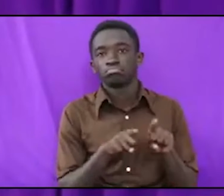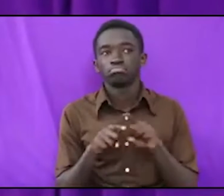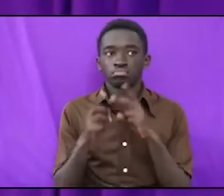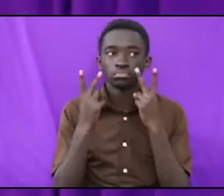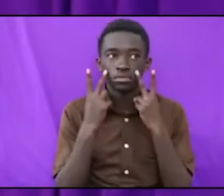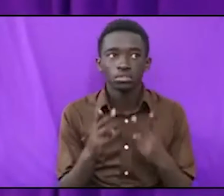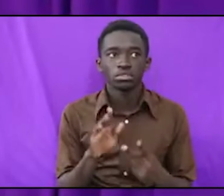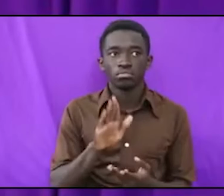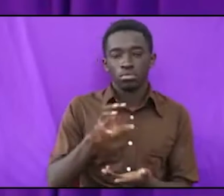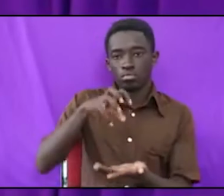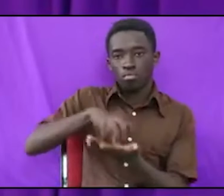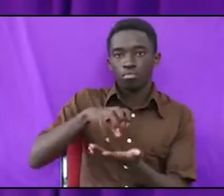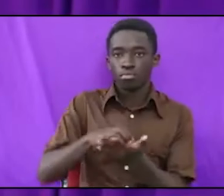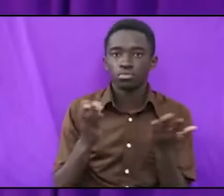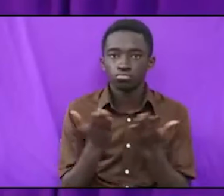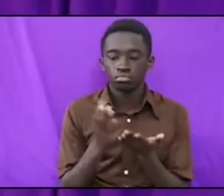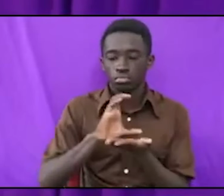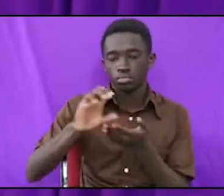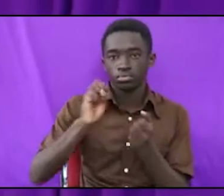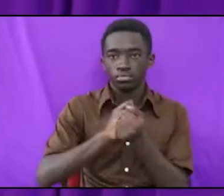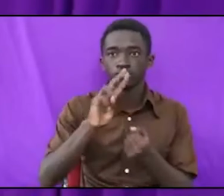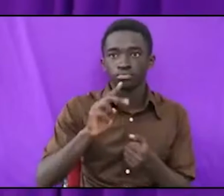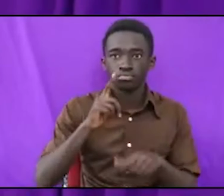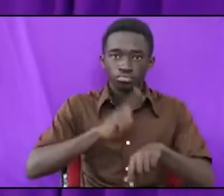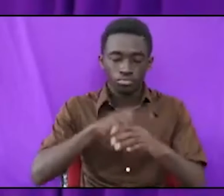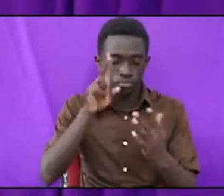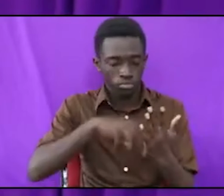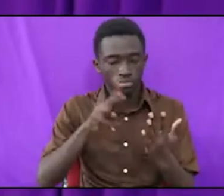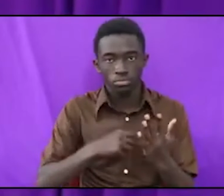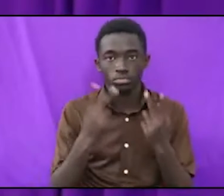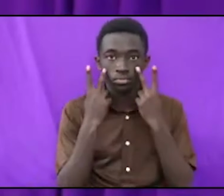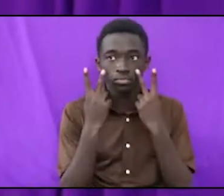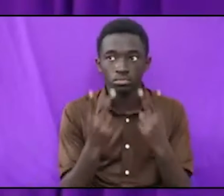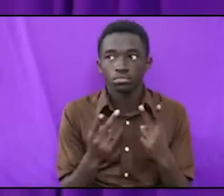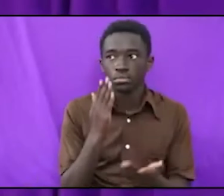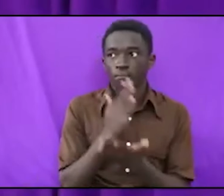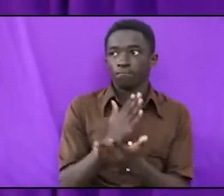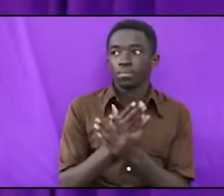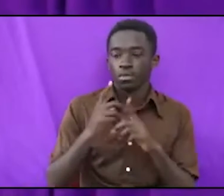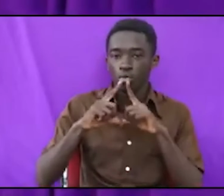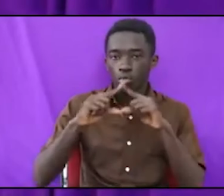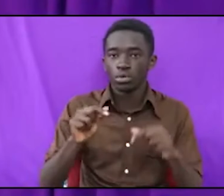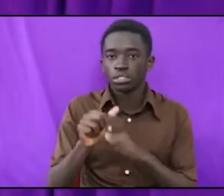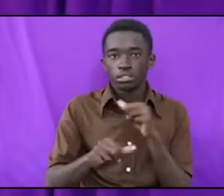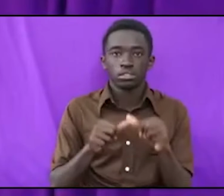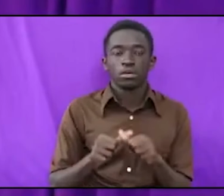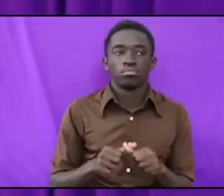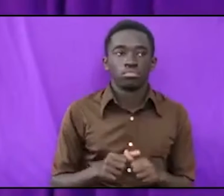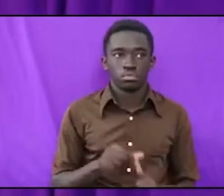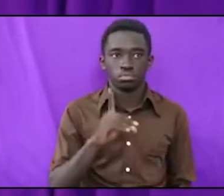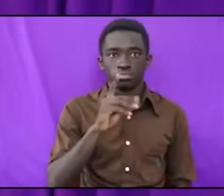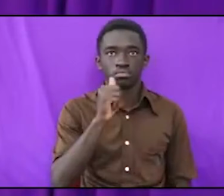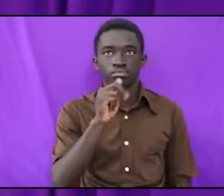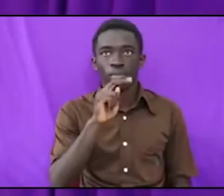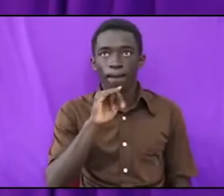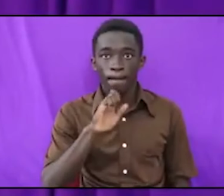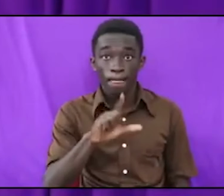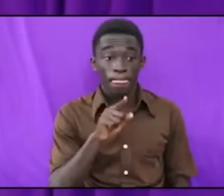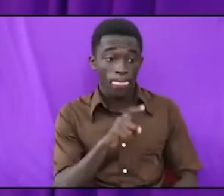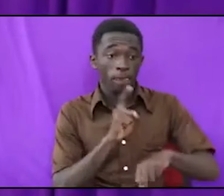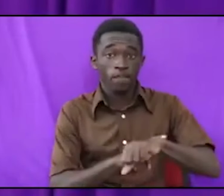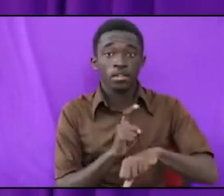position. In chapter 12, when you read at the end, he actually tells him this about himself. As for you, go